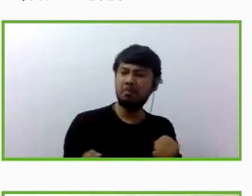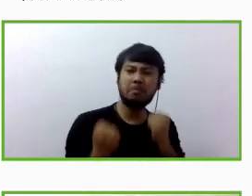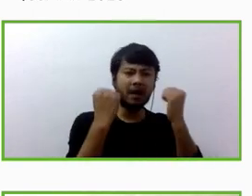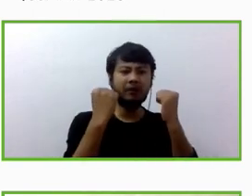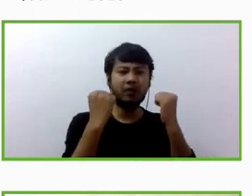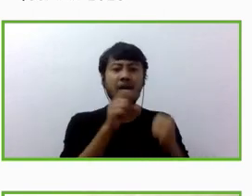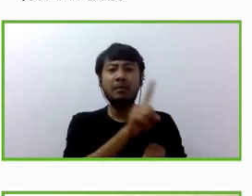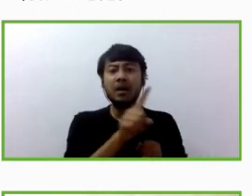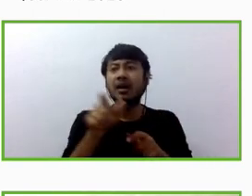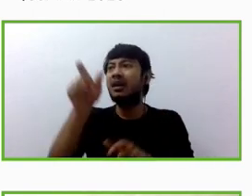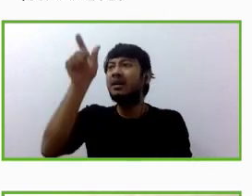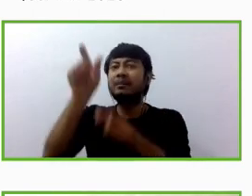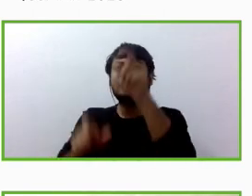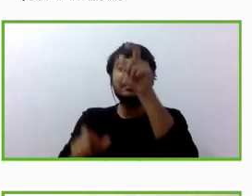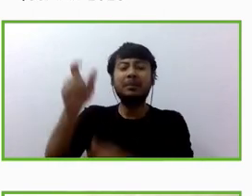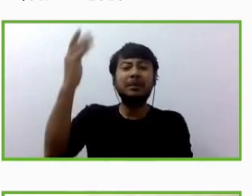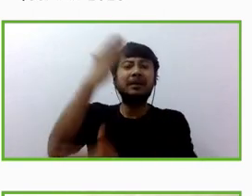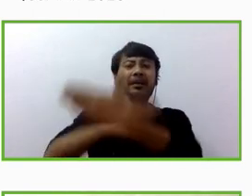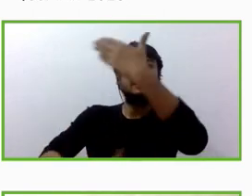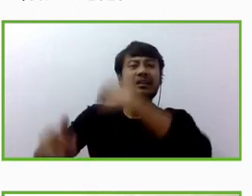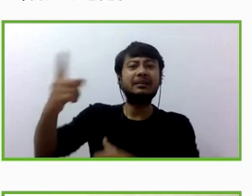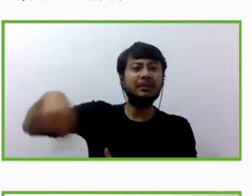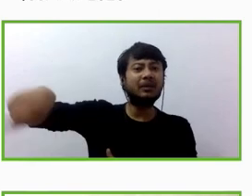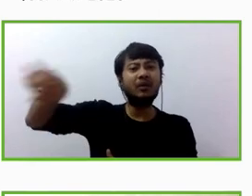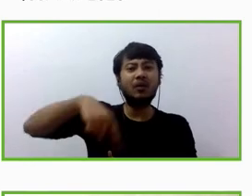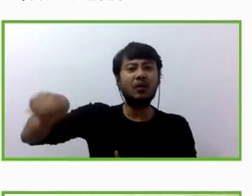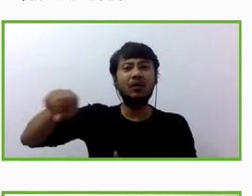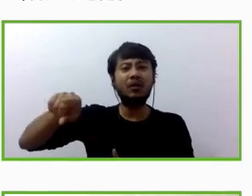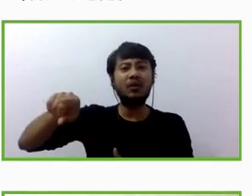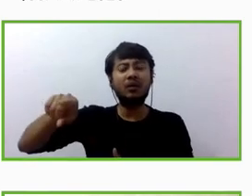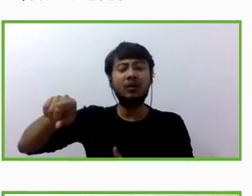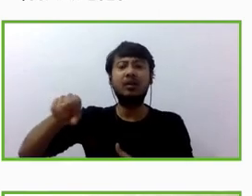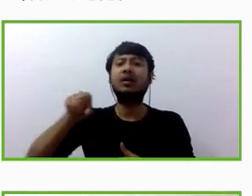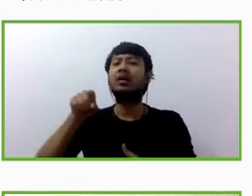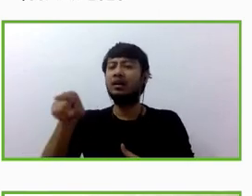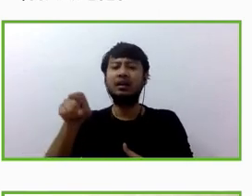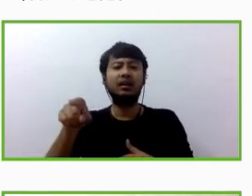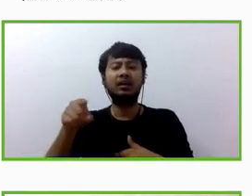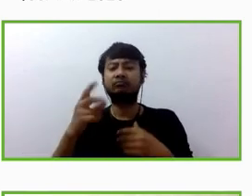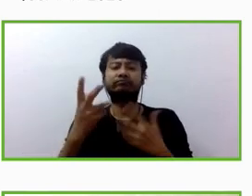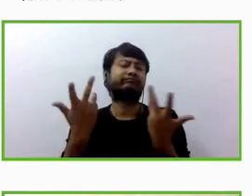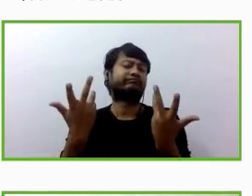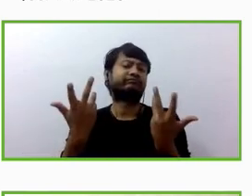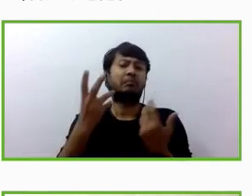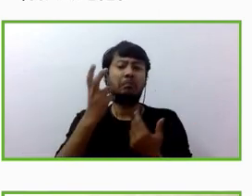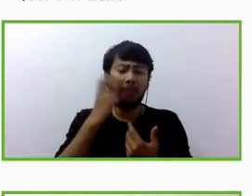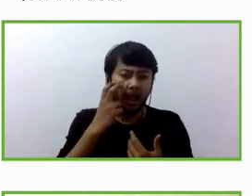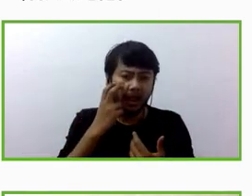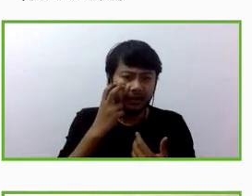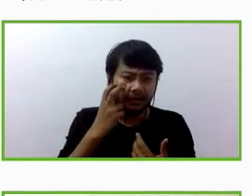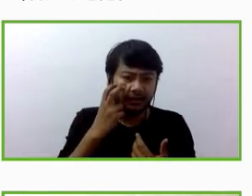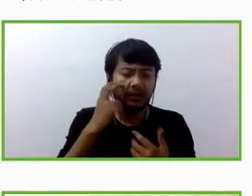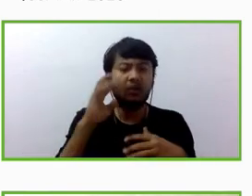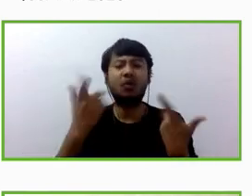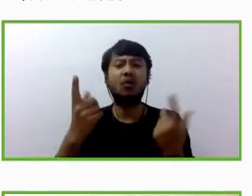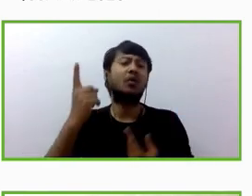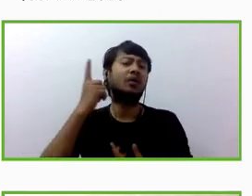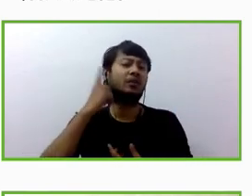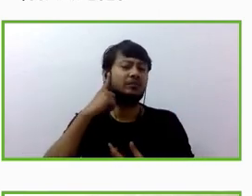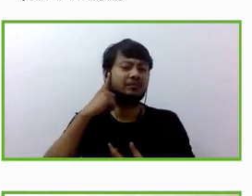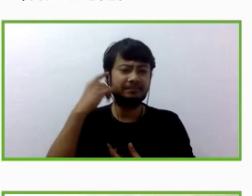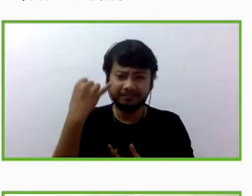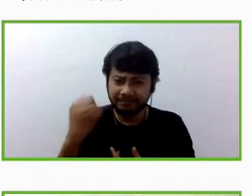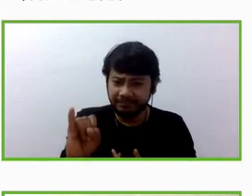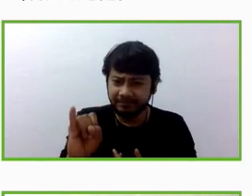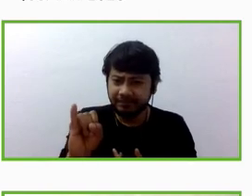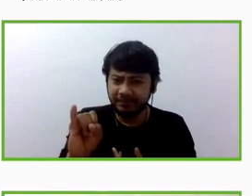stymie people who have disabilities, whether they're blind or visually impaired or hearing impaired. We could